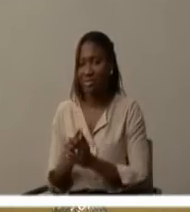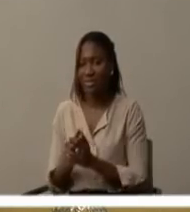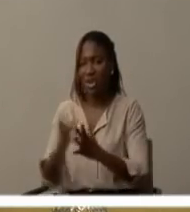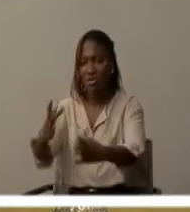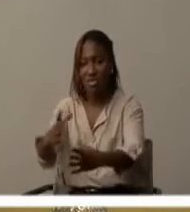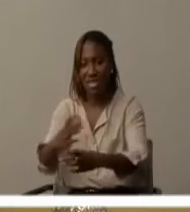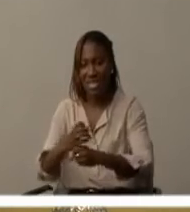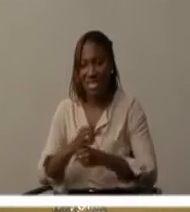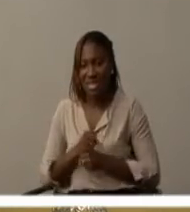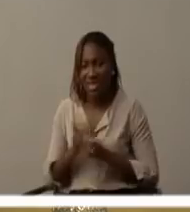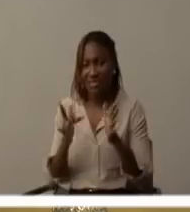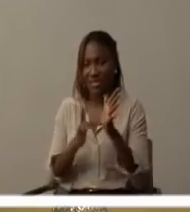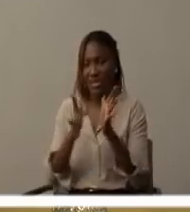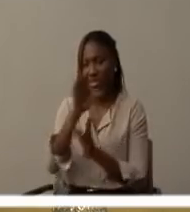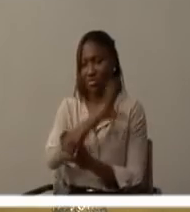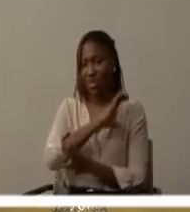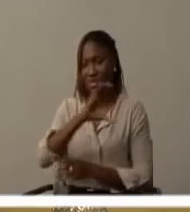Receive Jesus Christ.